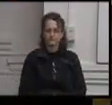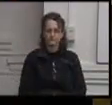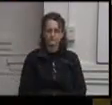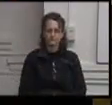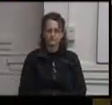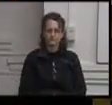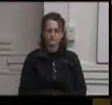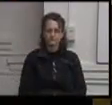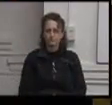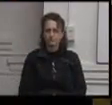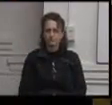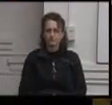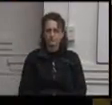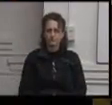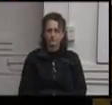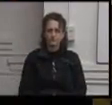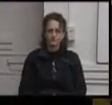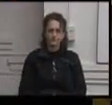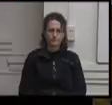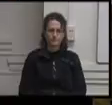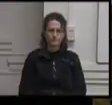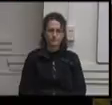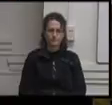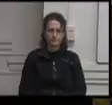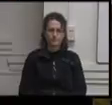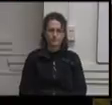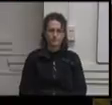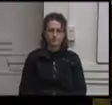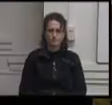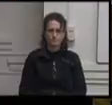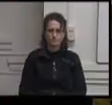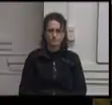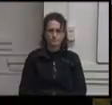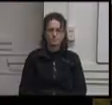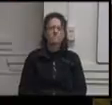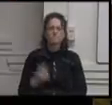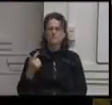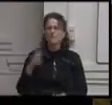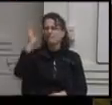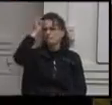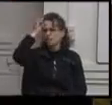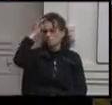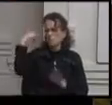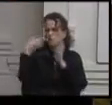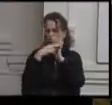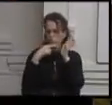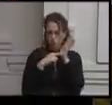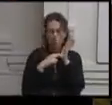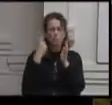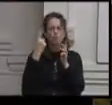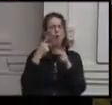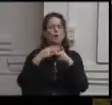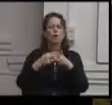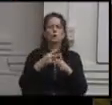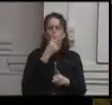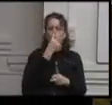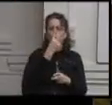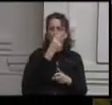Staffing is such that one of the NFPA standards is called 2 in and 2 out, which means